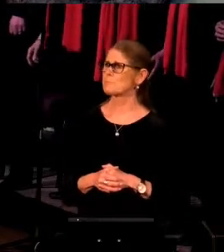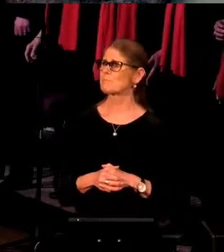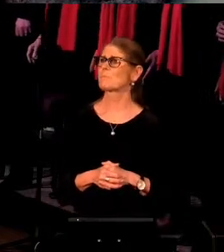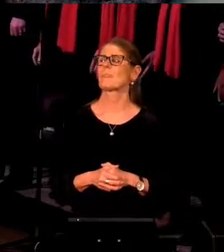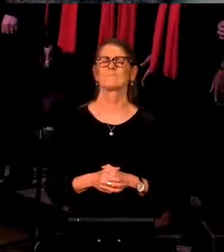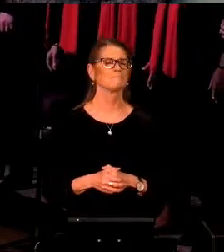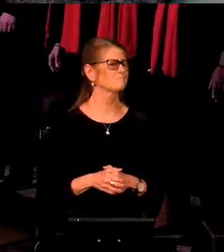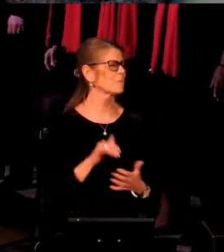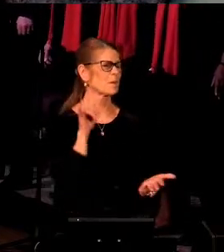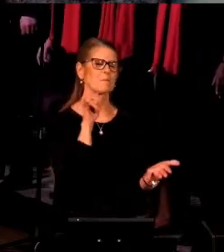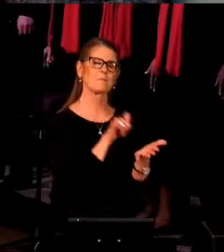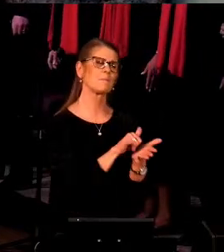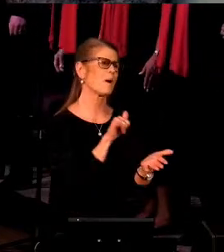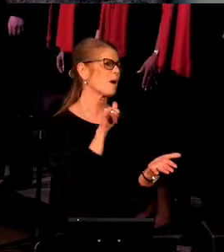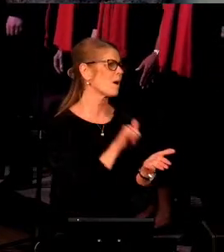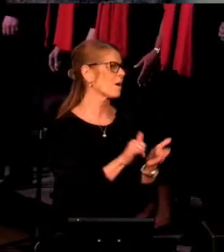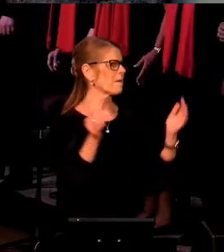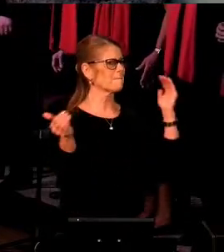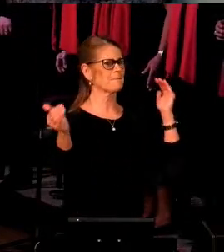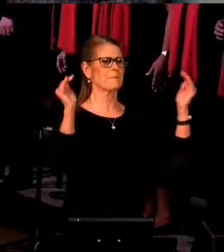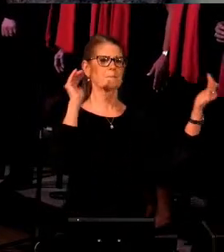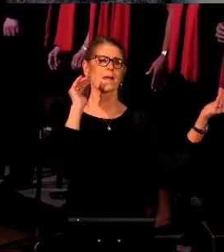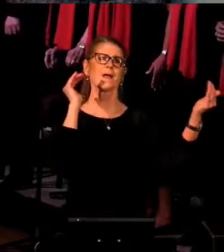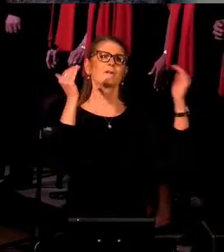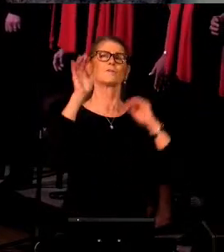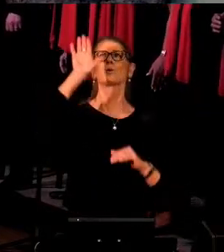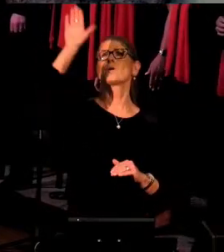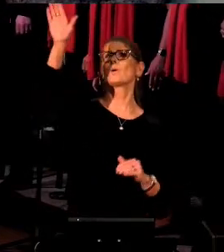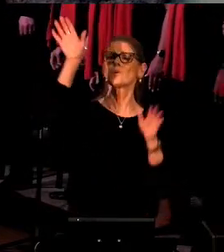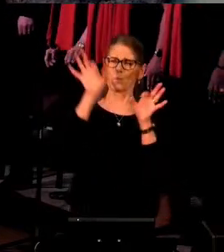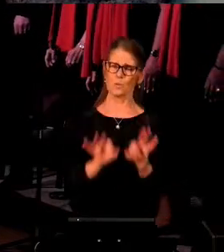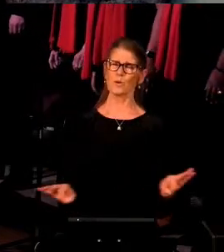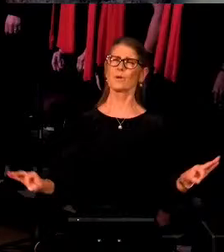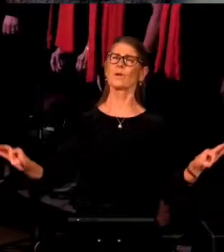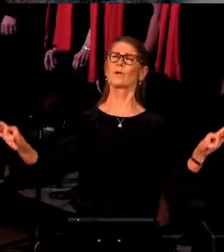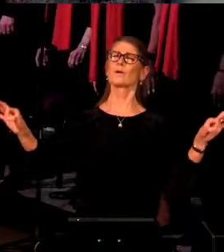earth. There's no way to measure what